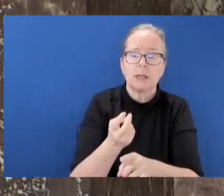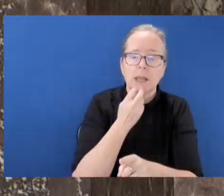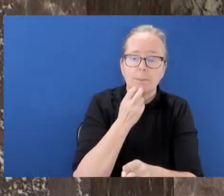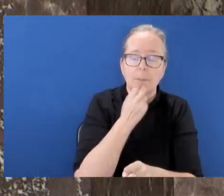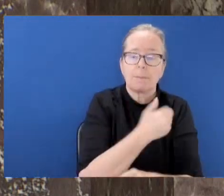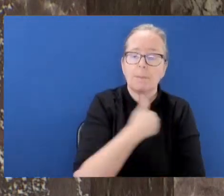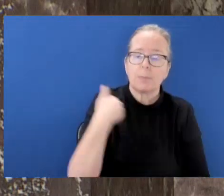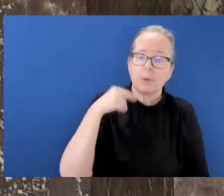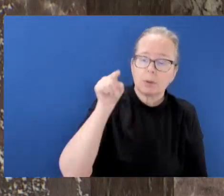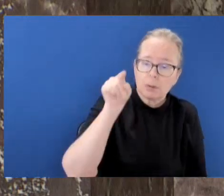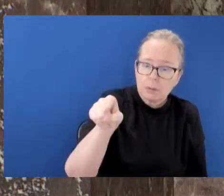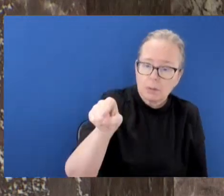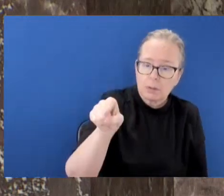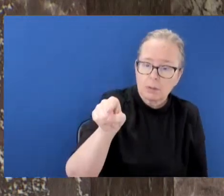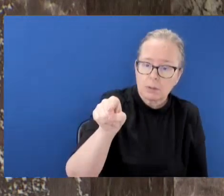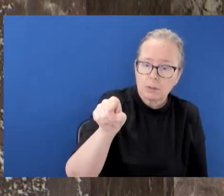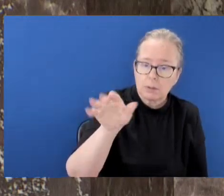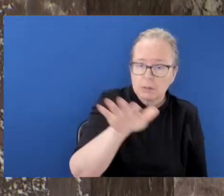Members,